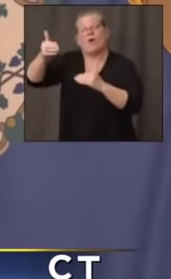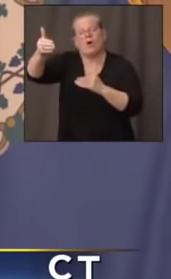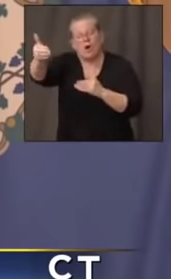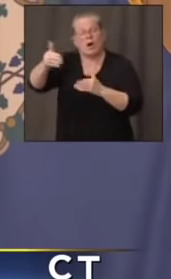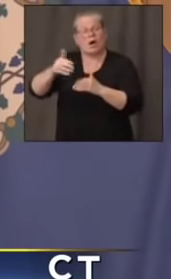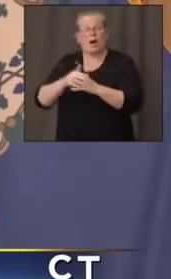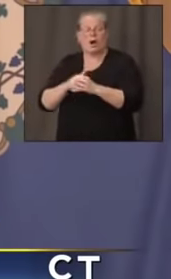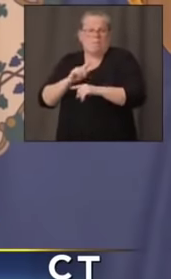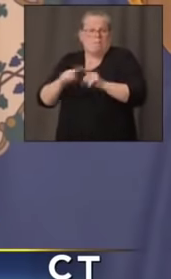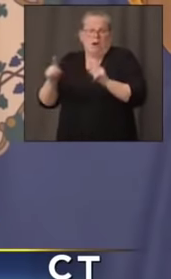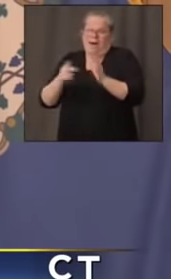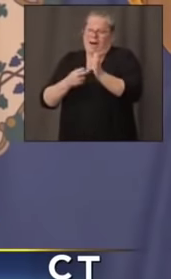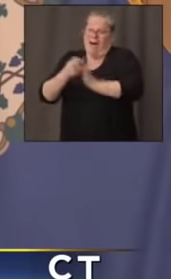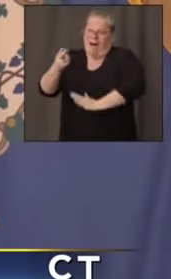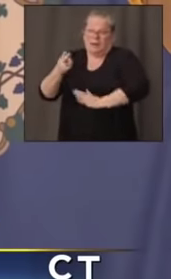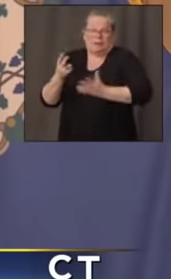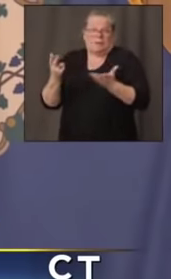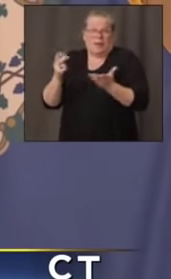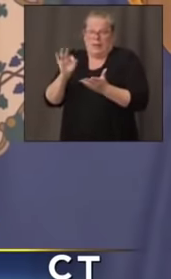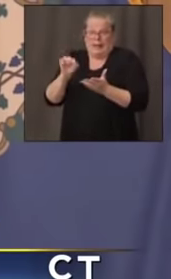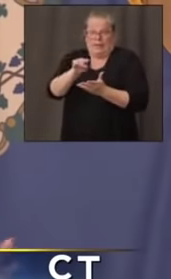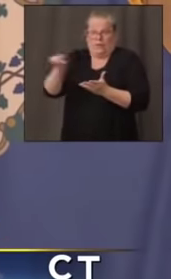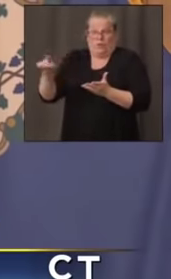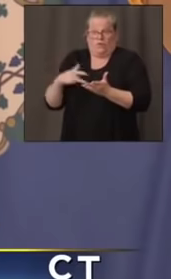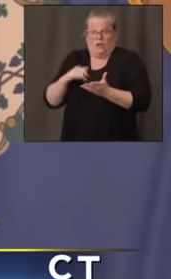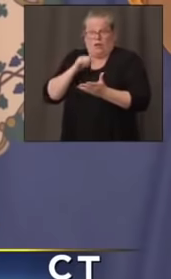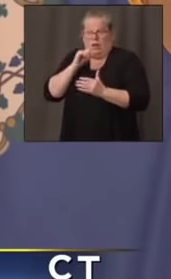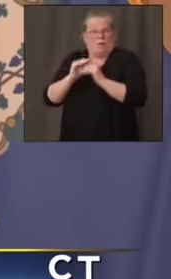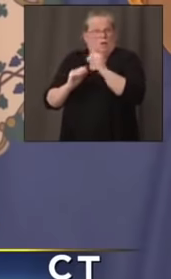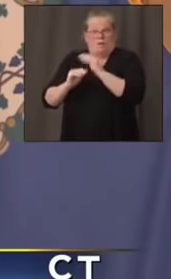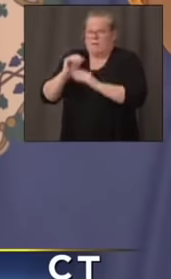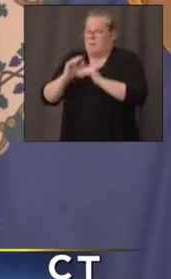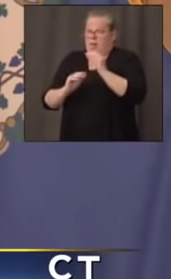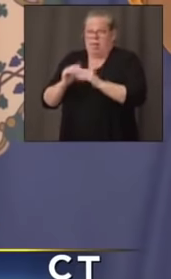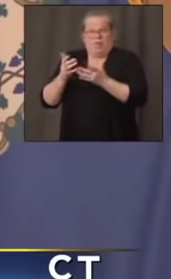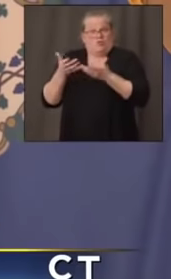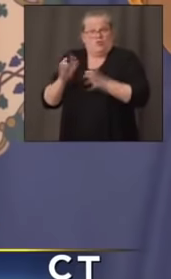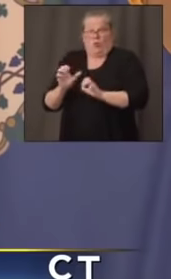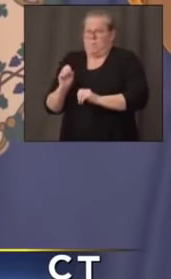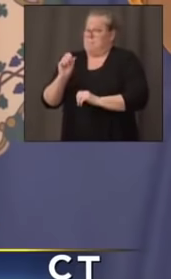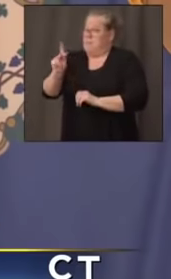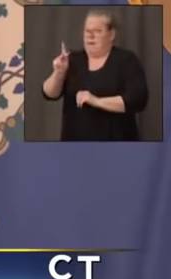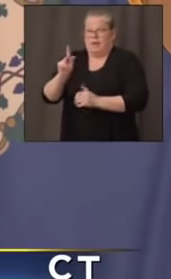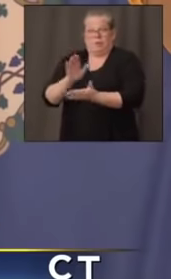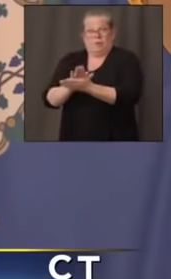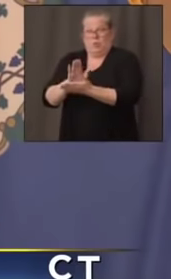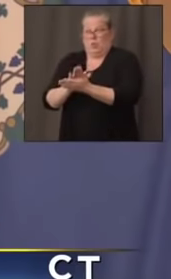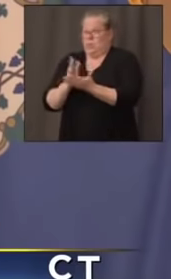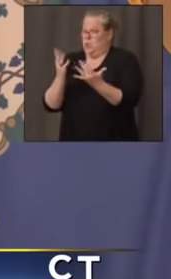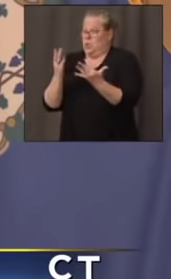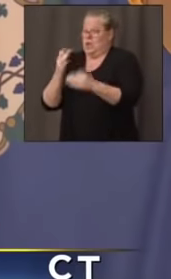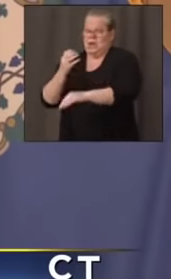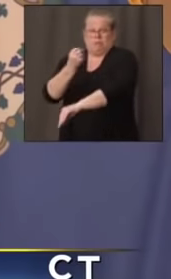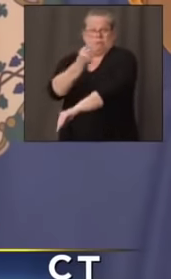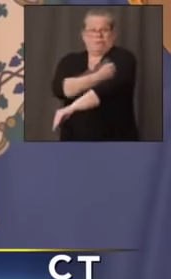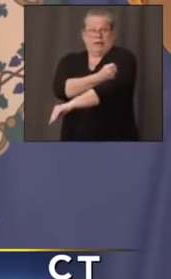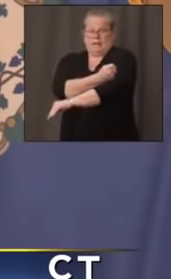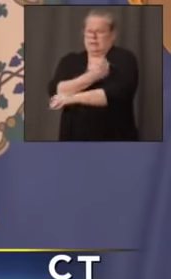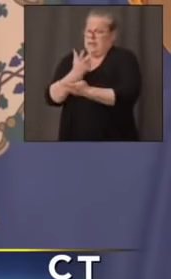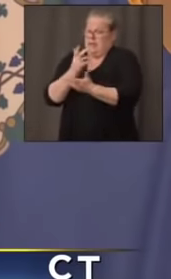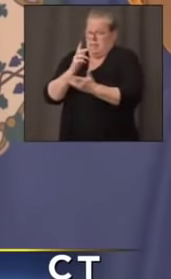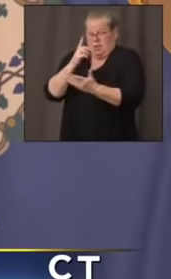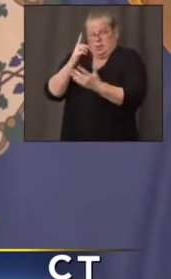school until there's a vaccine or until there's a 0%, infections. You have to make a judgment.